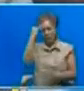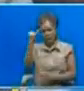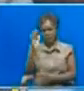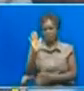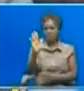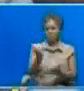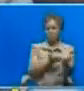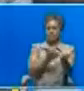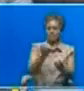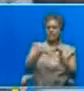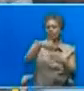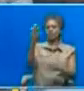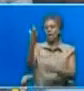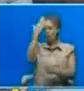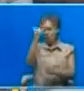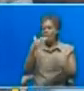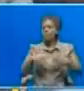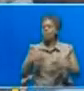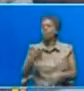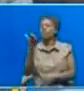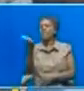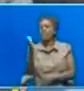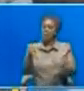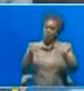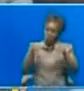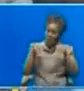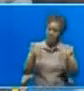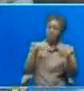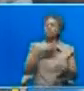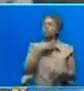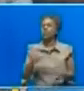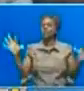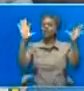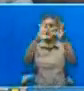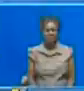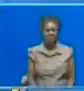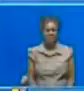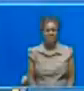and businesses out there, because there are people who are waiting and willing to join hands.